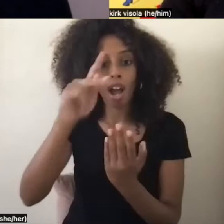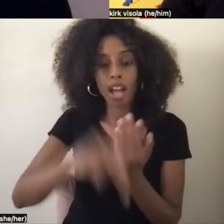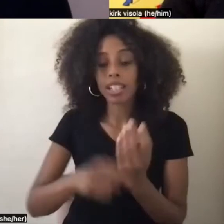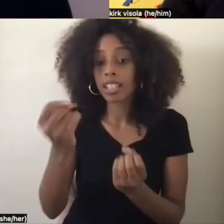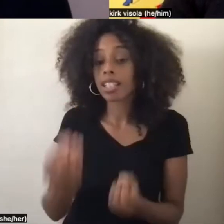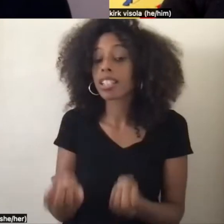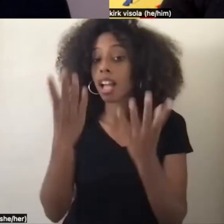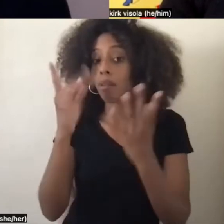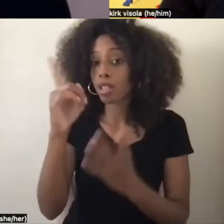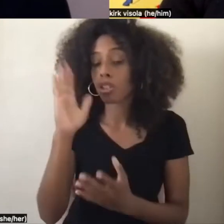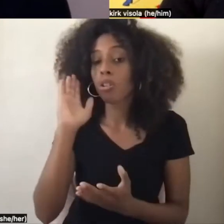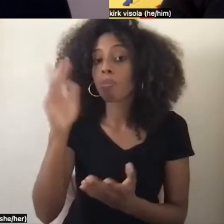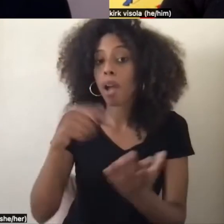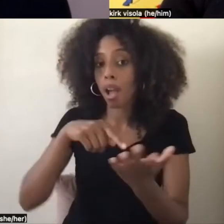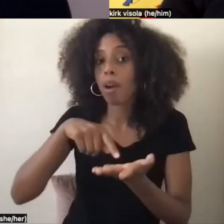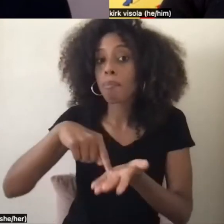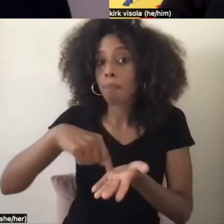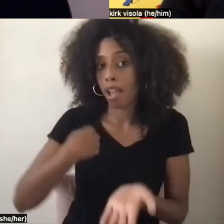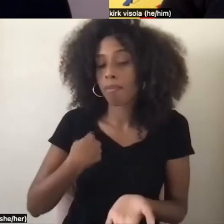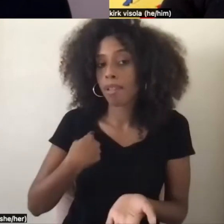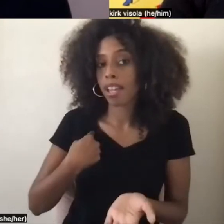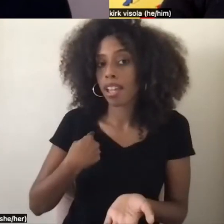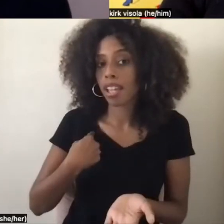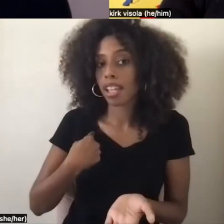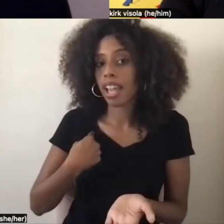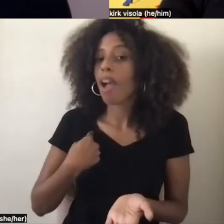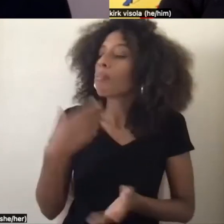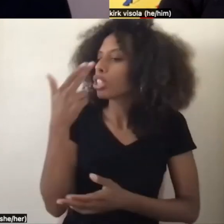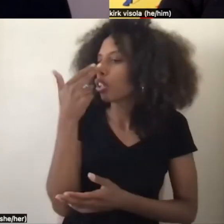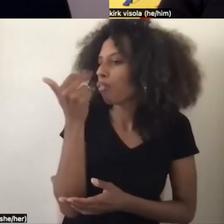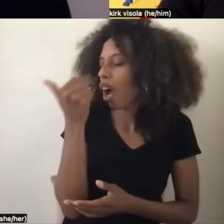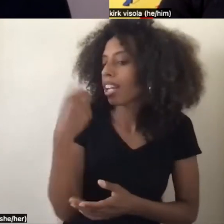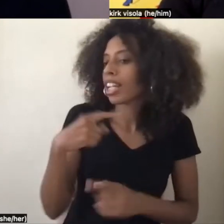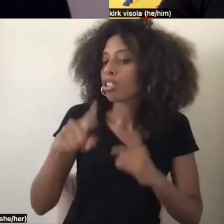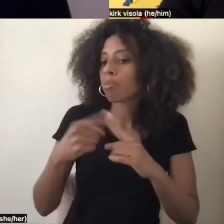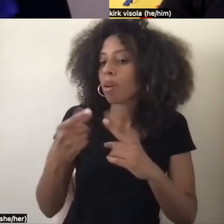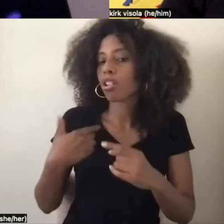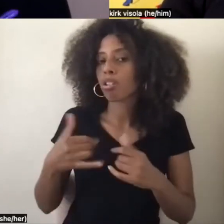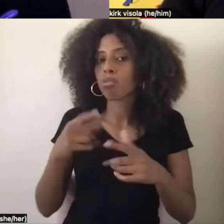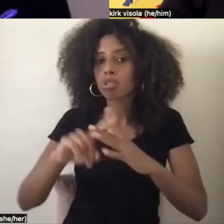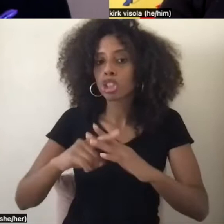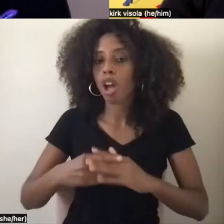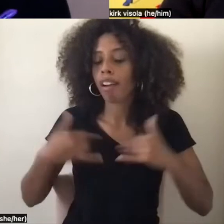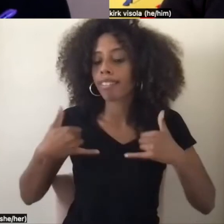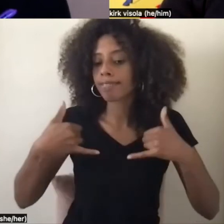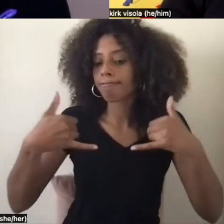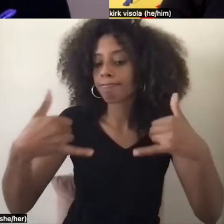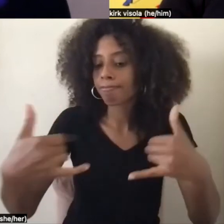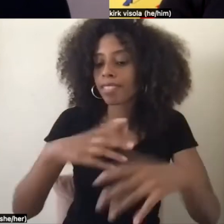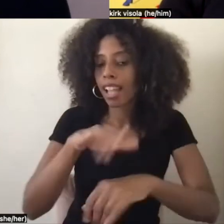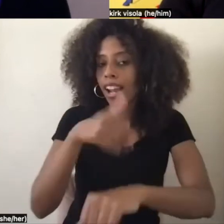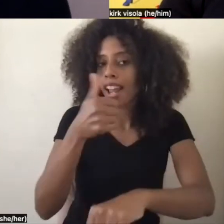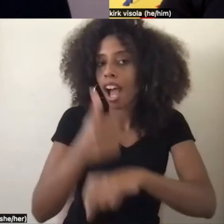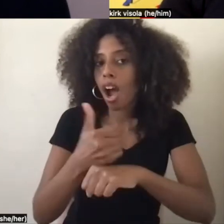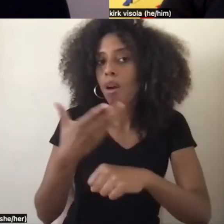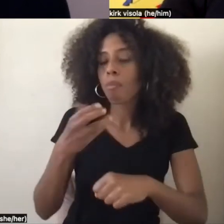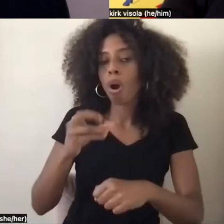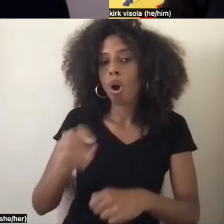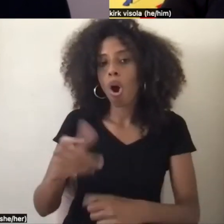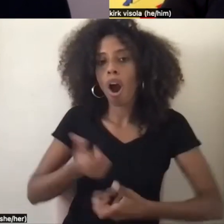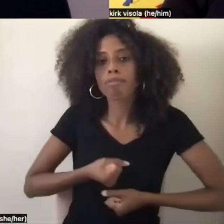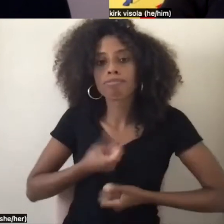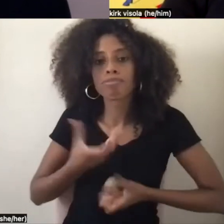funny because as soon as you start setting boundaries with people or start expressing how you feel about the work that's being done or